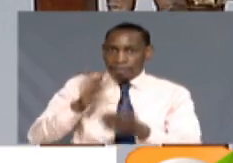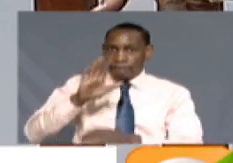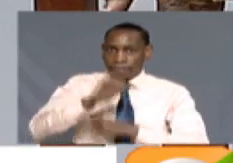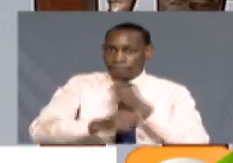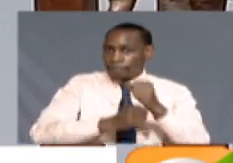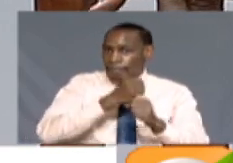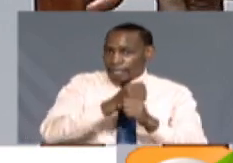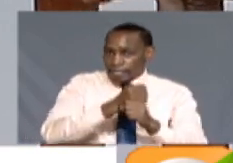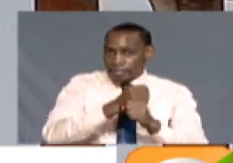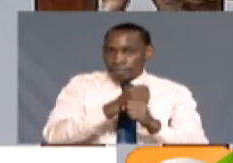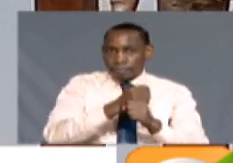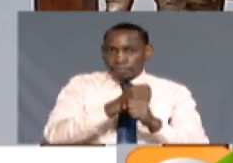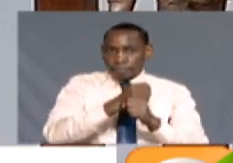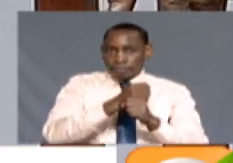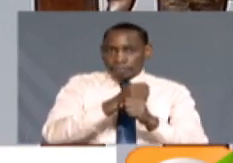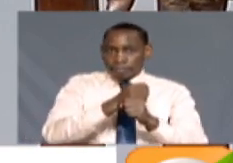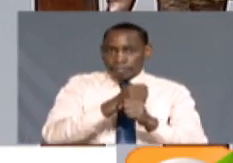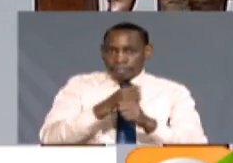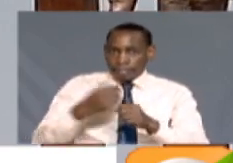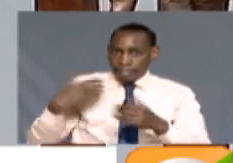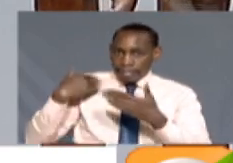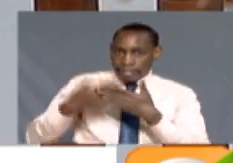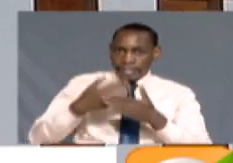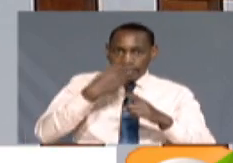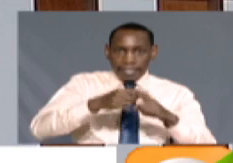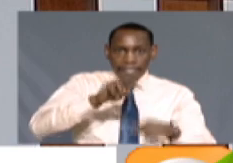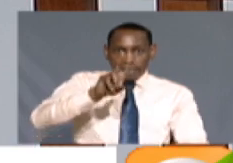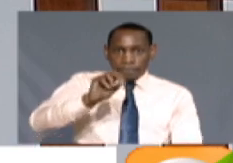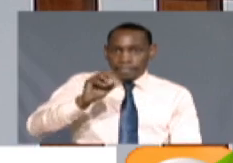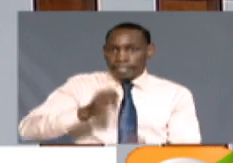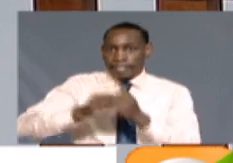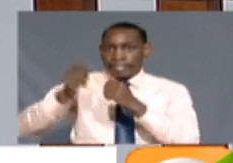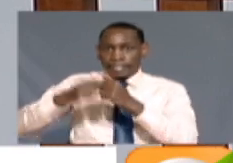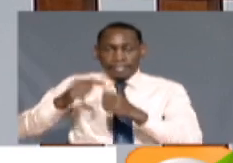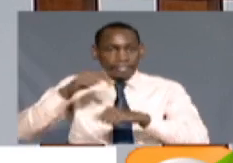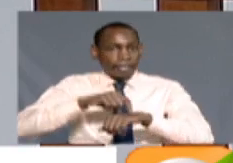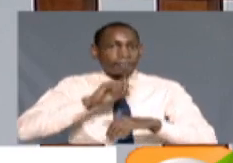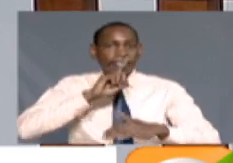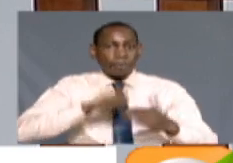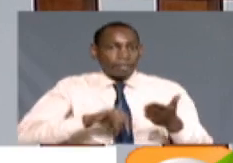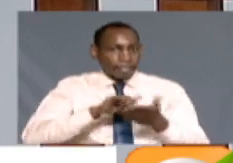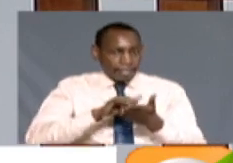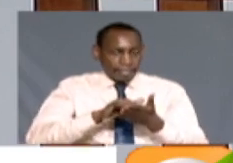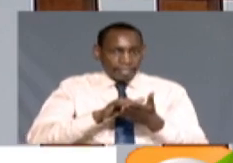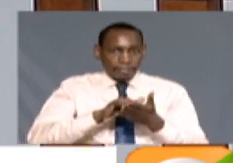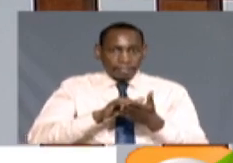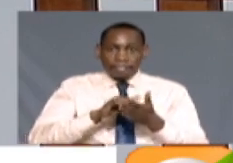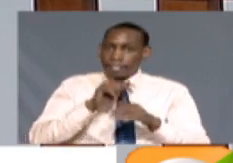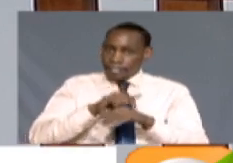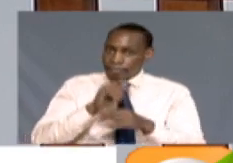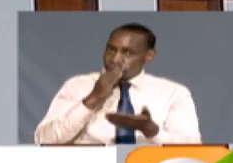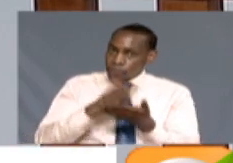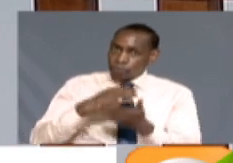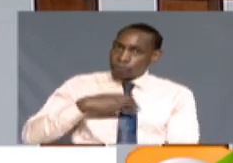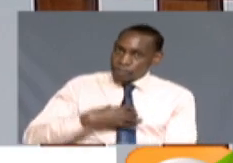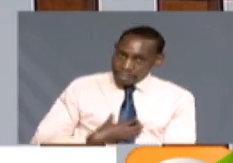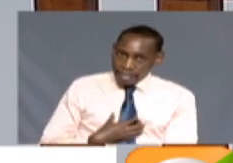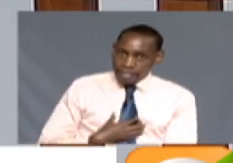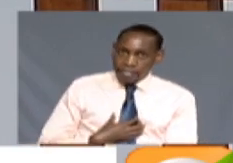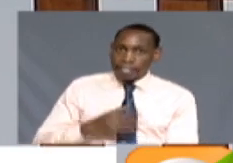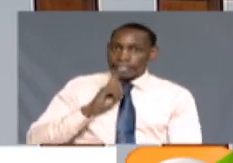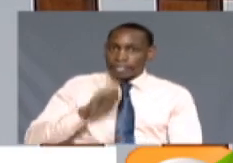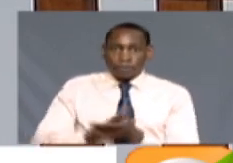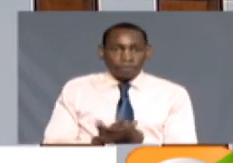5 years. Up to 2016, when I said now it is my time to go home, they